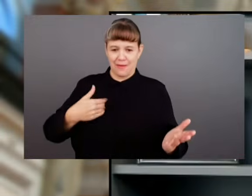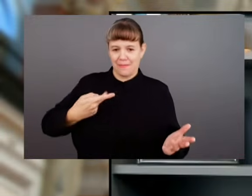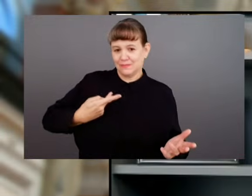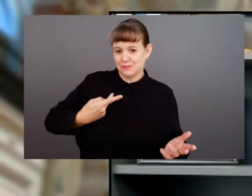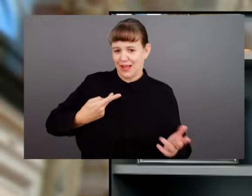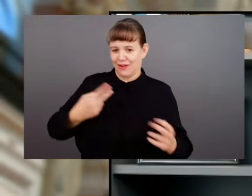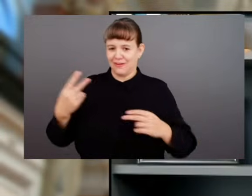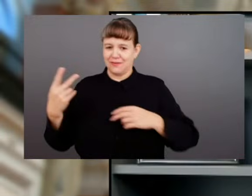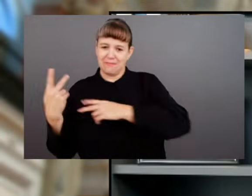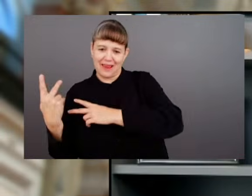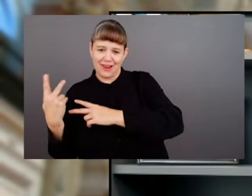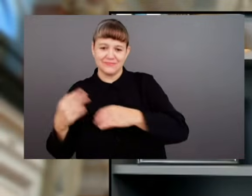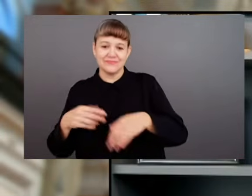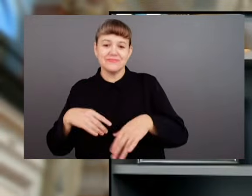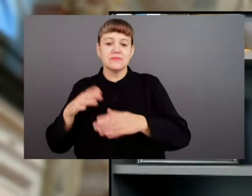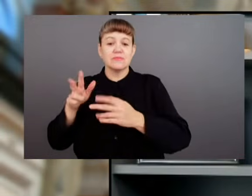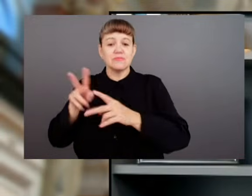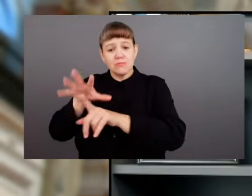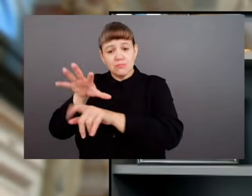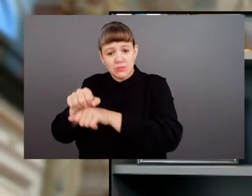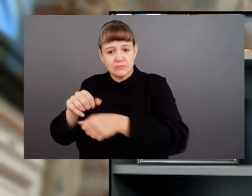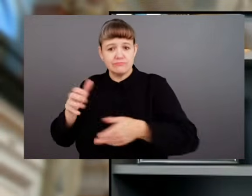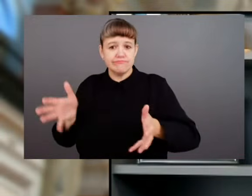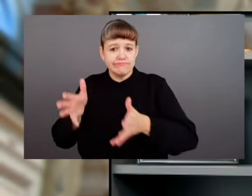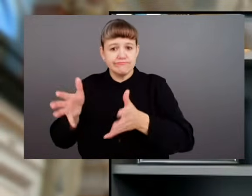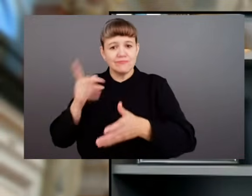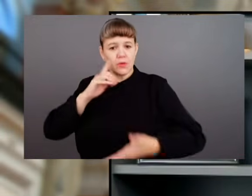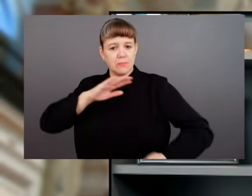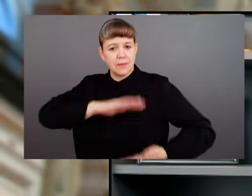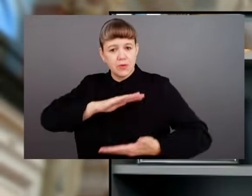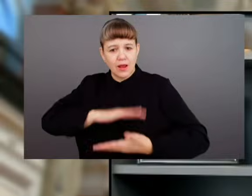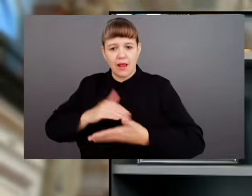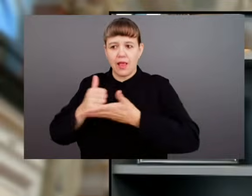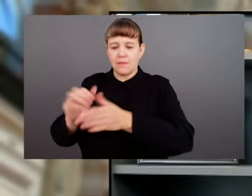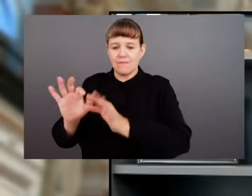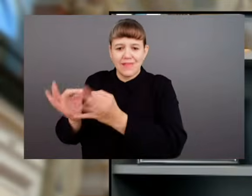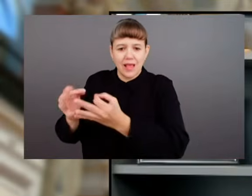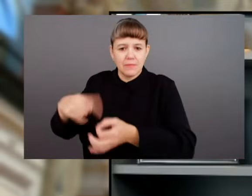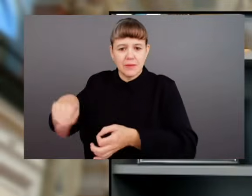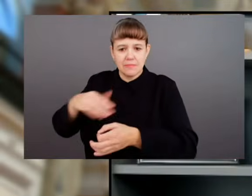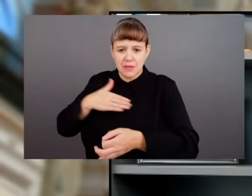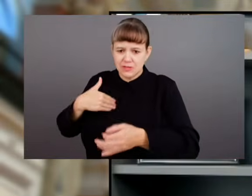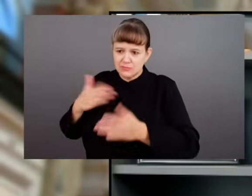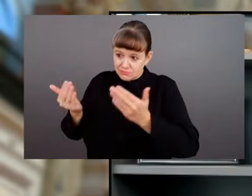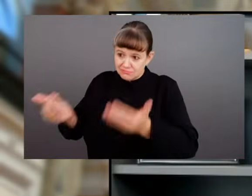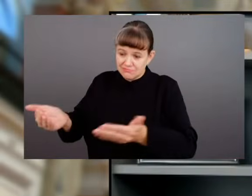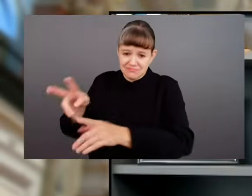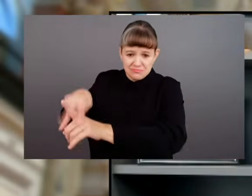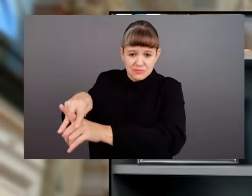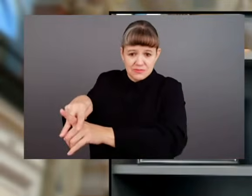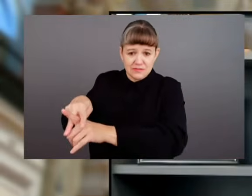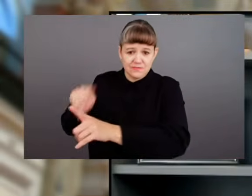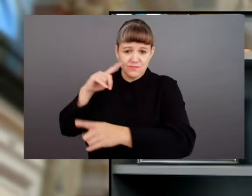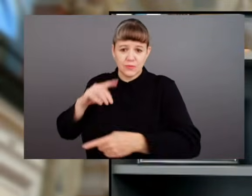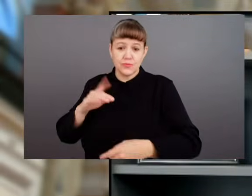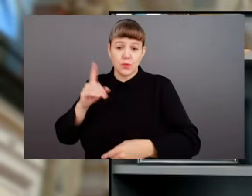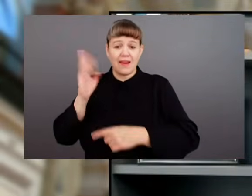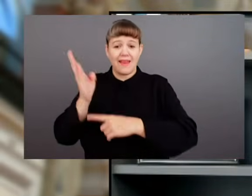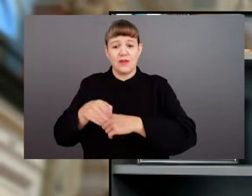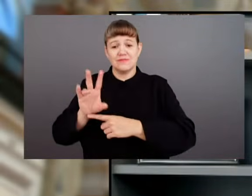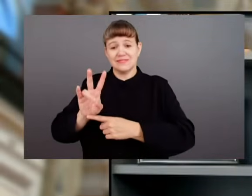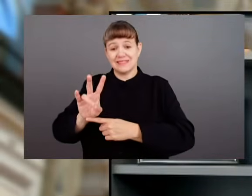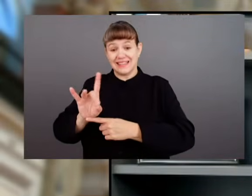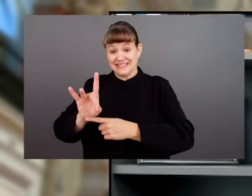book one. Because 1 in 8 women will develop breast cancer in their lifetime. That means out of the 47 women in